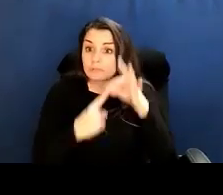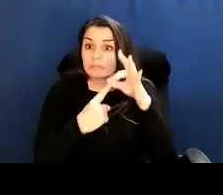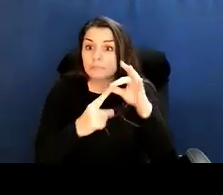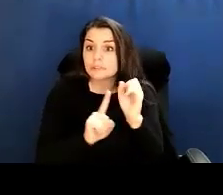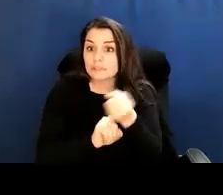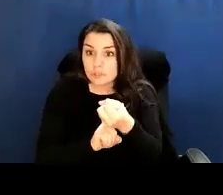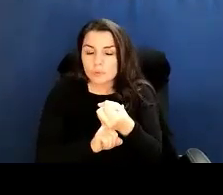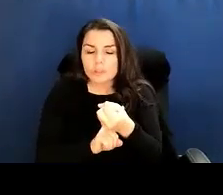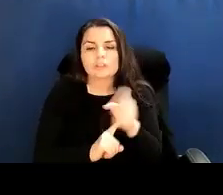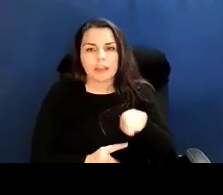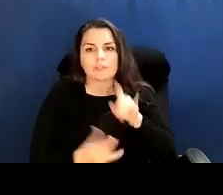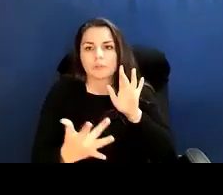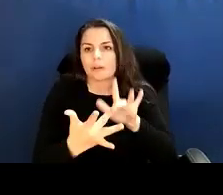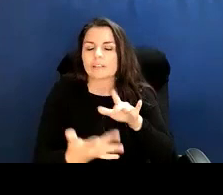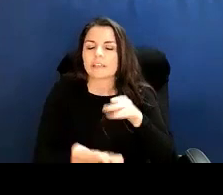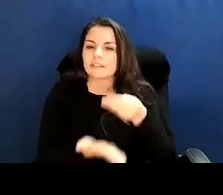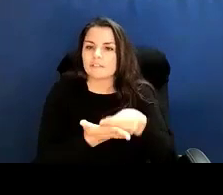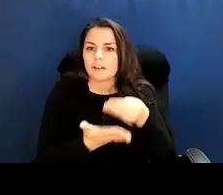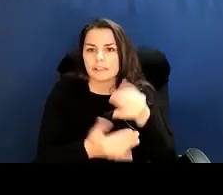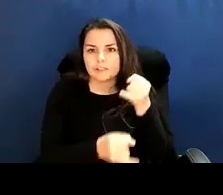institution.